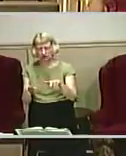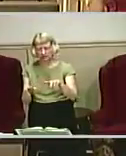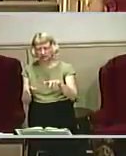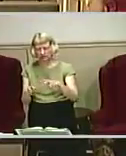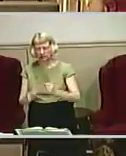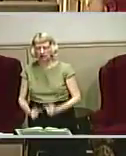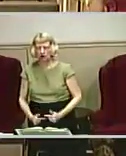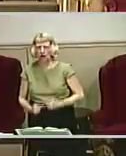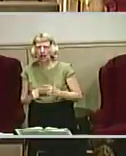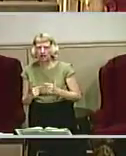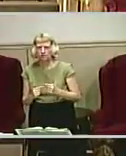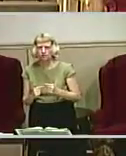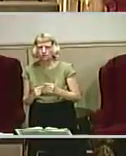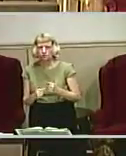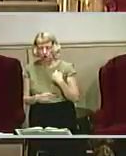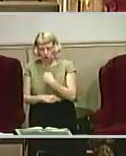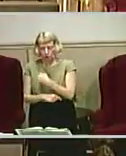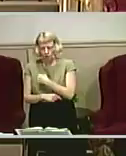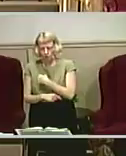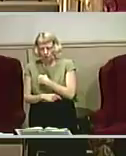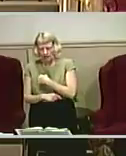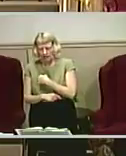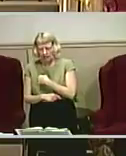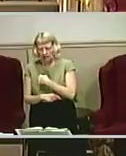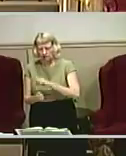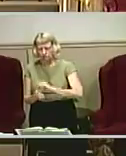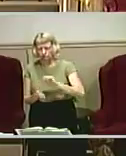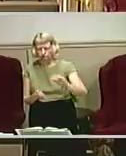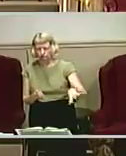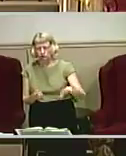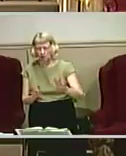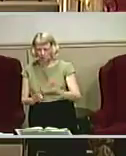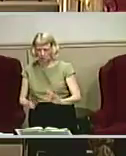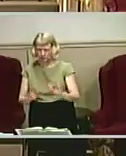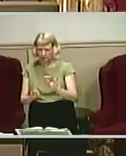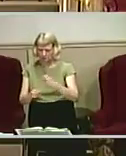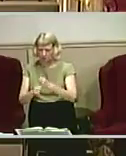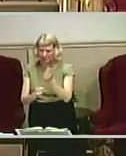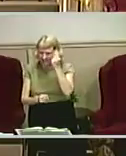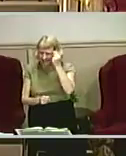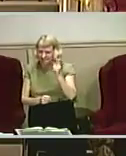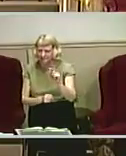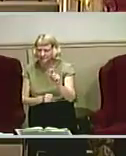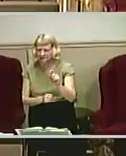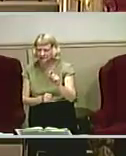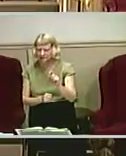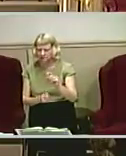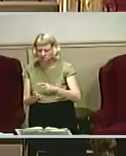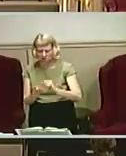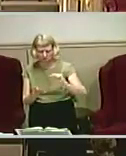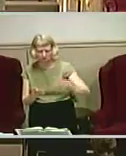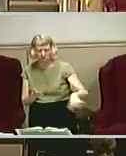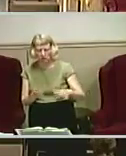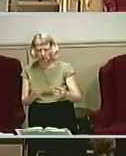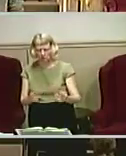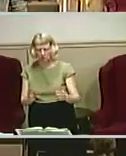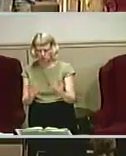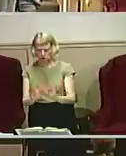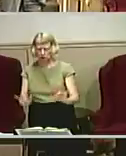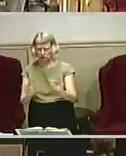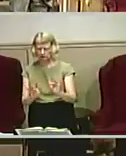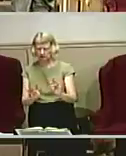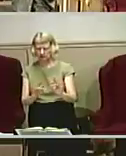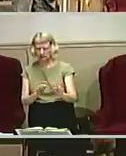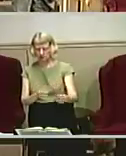our life, we're really taking mercy out. Does that make sense? We're taking mercy out and we're putting hate